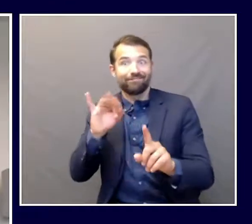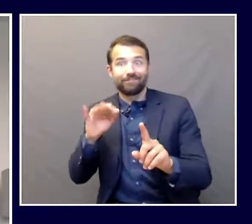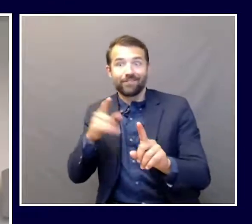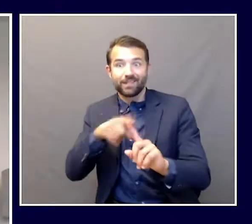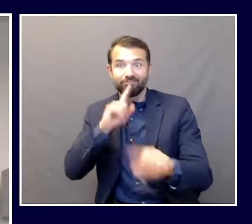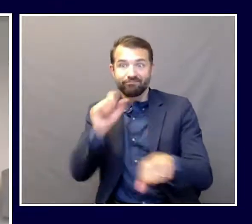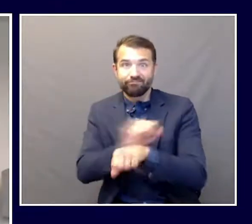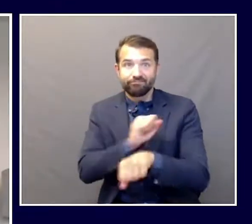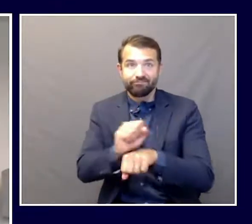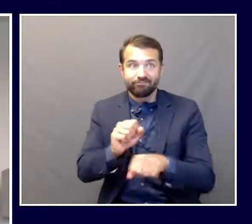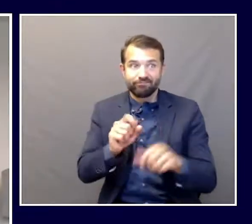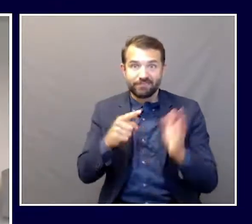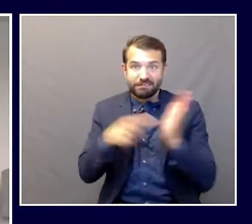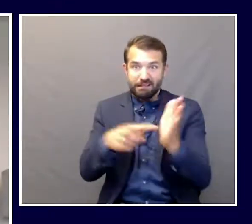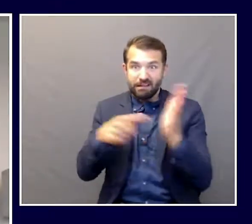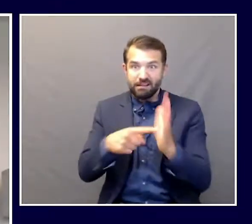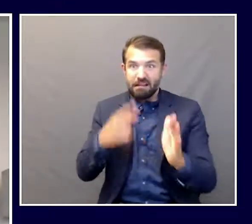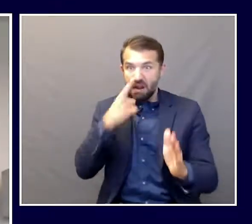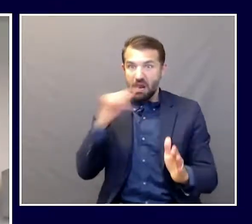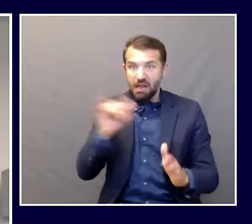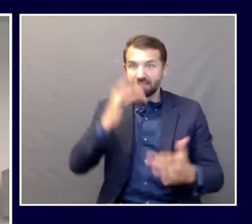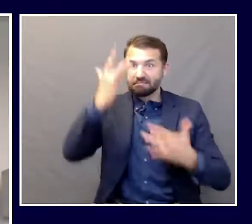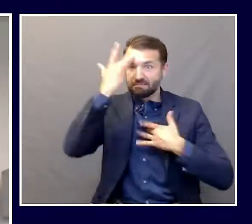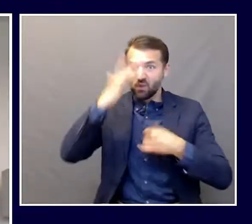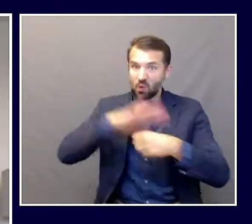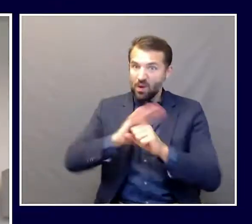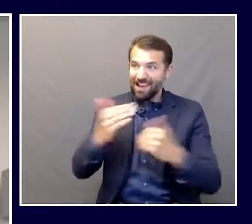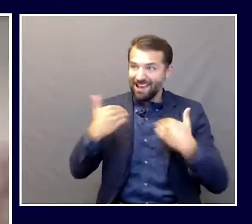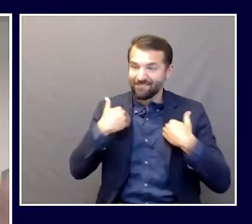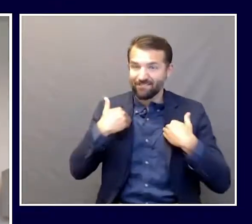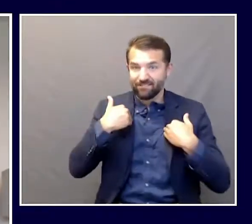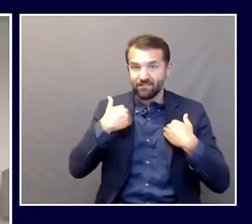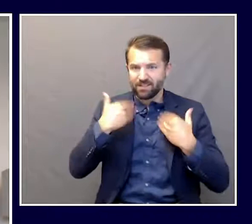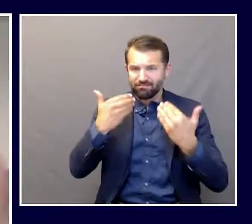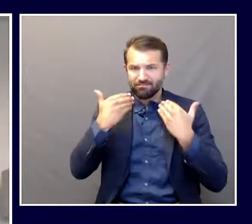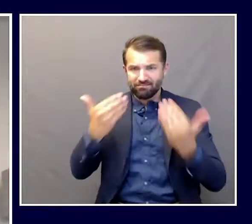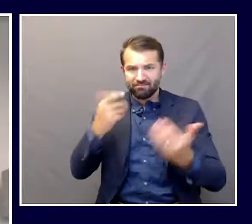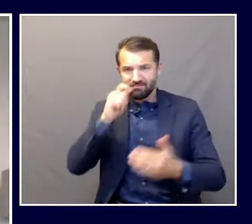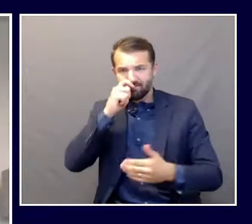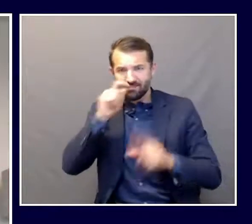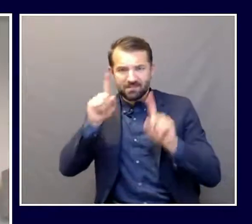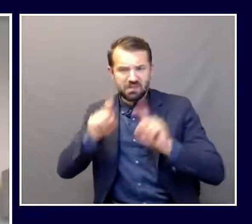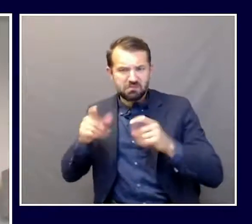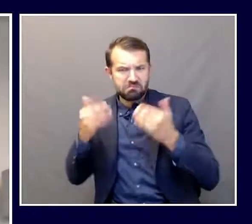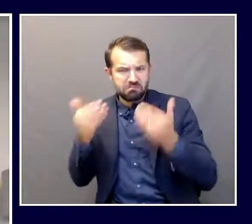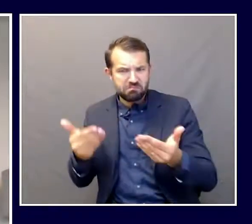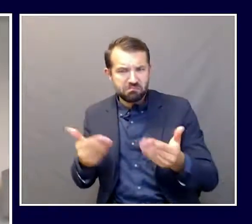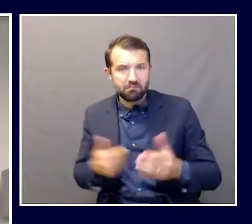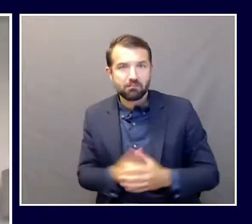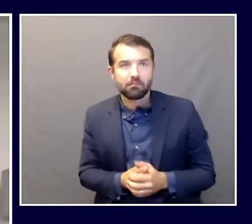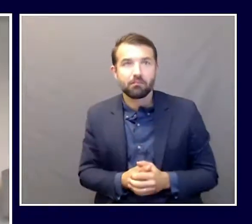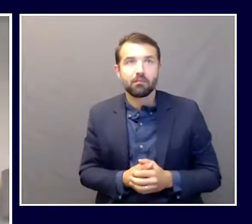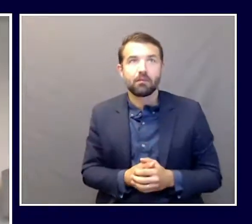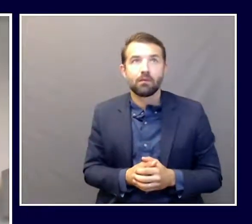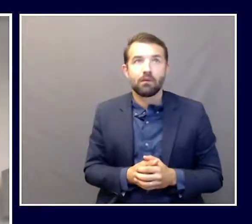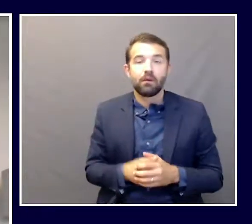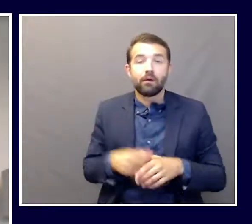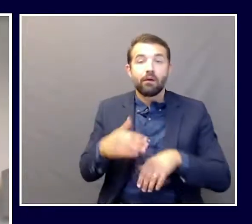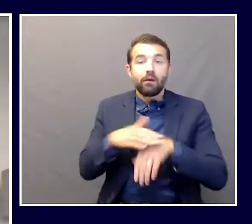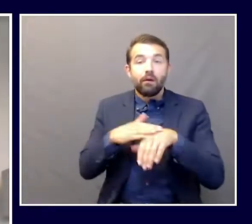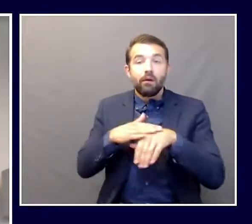COVID, there's not a reason to get tested asymptomatically, for example, to take part in surveillance testing. And so it's